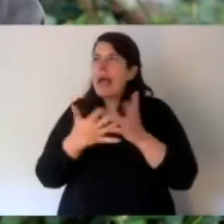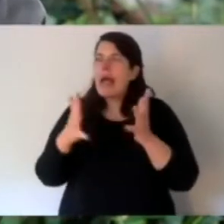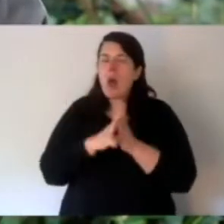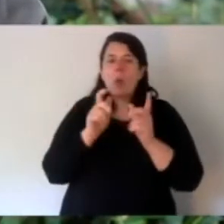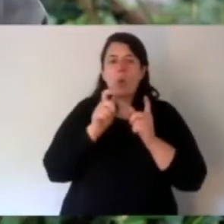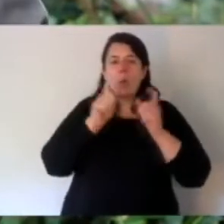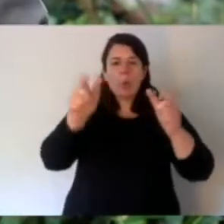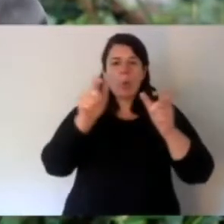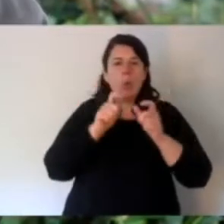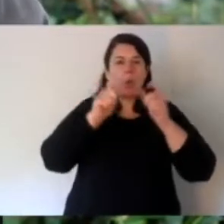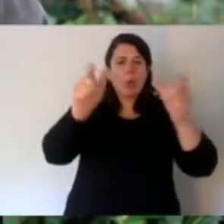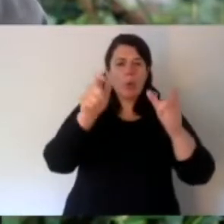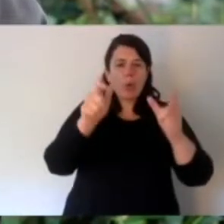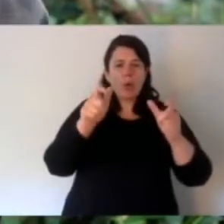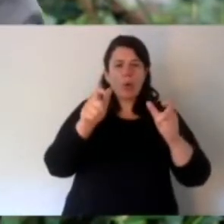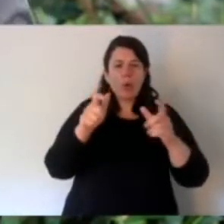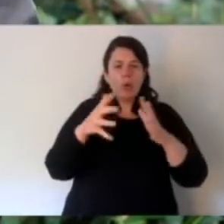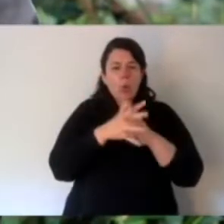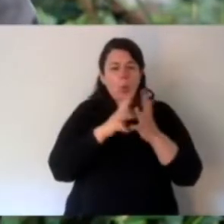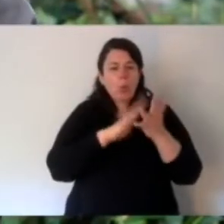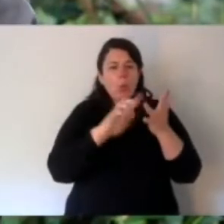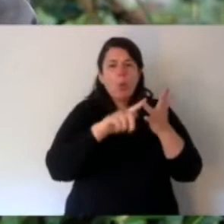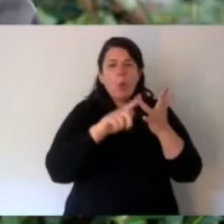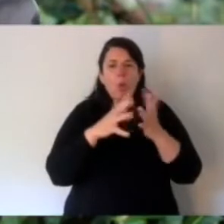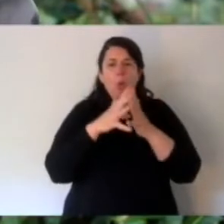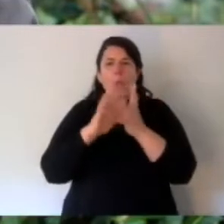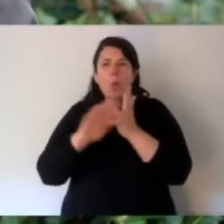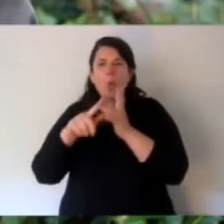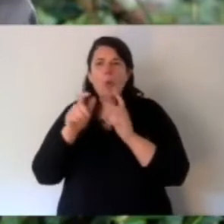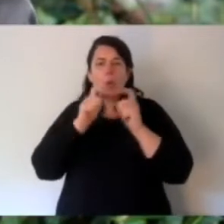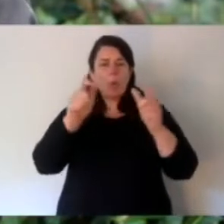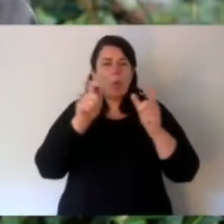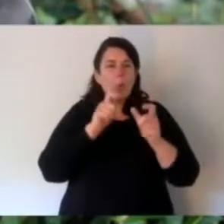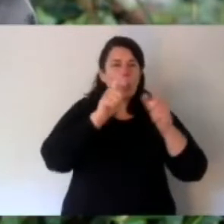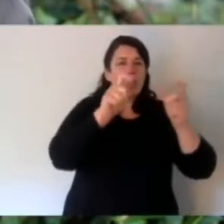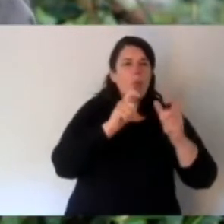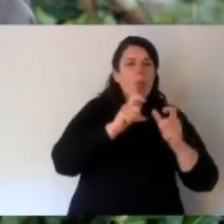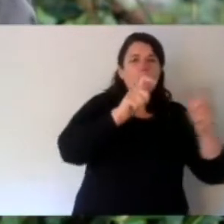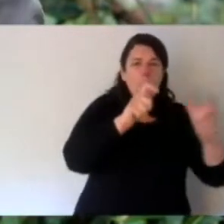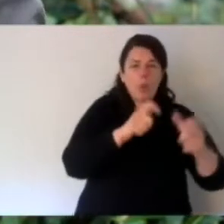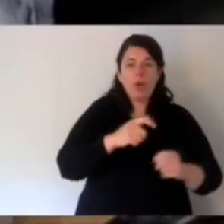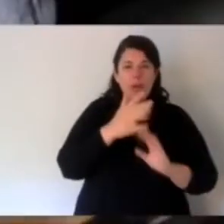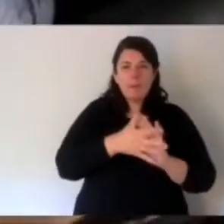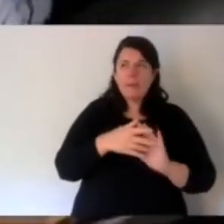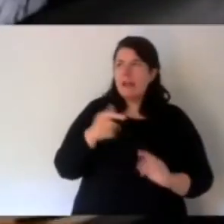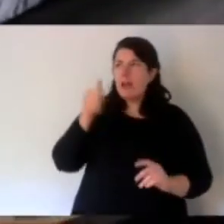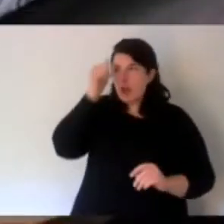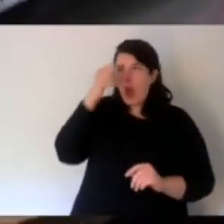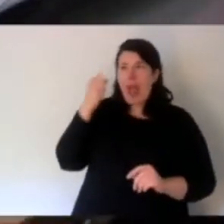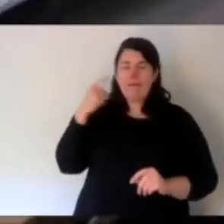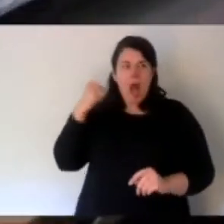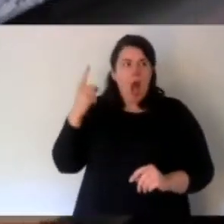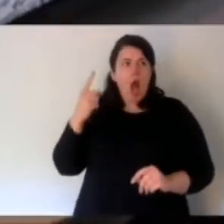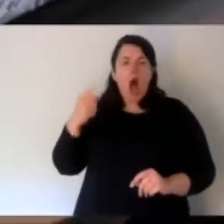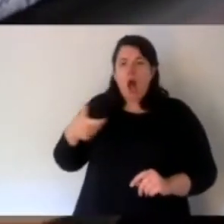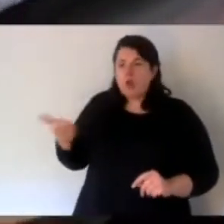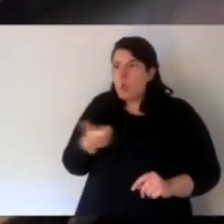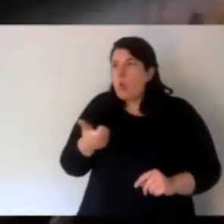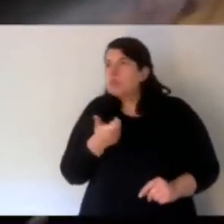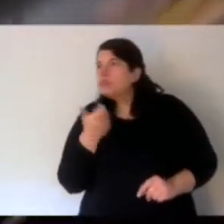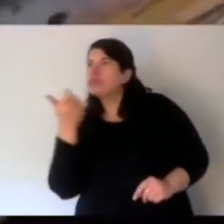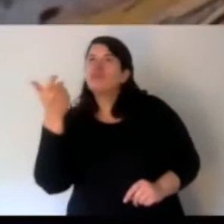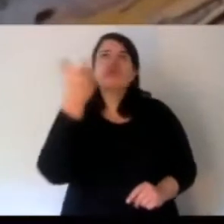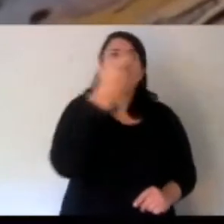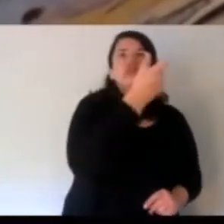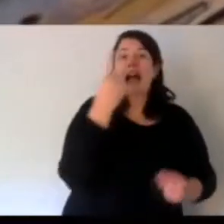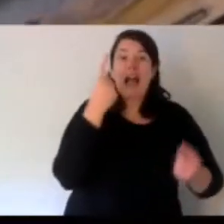know it because their call, the sound that they make goes woo, woo, woo. And when you hear that, you know you've got a tawny. That's when you